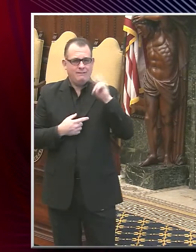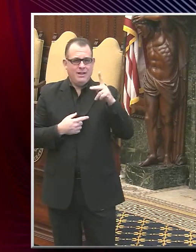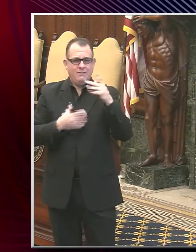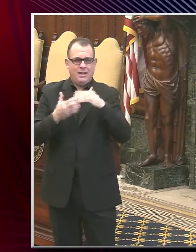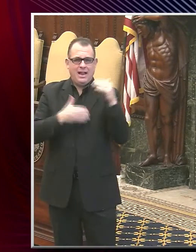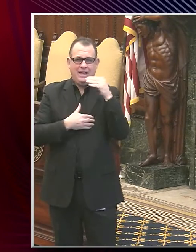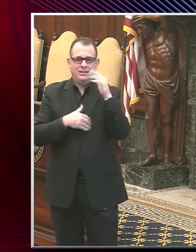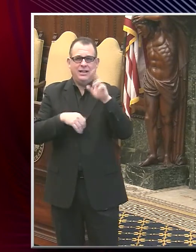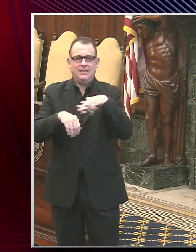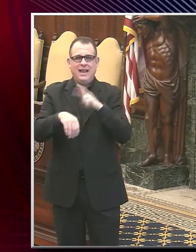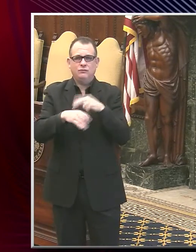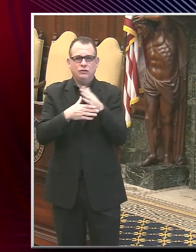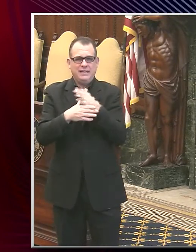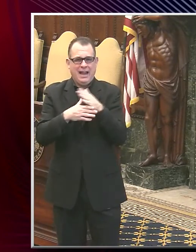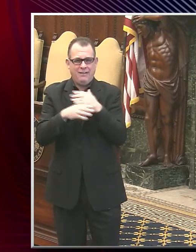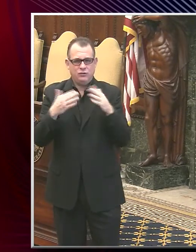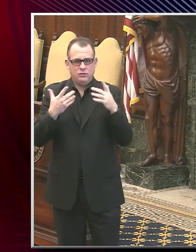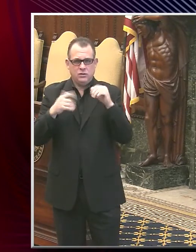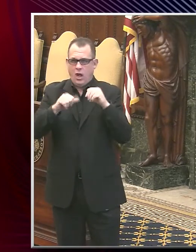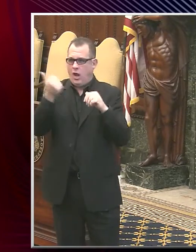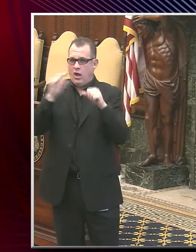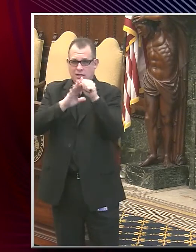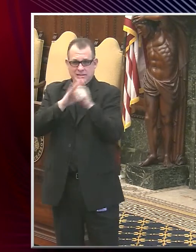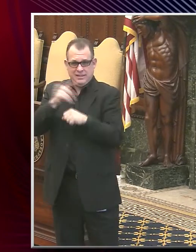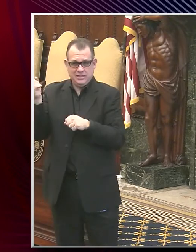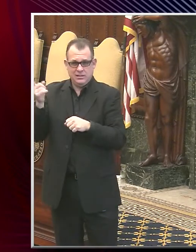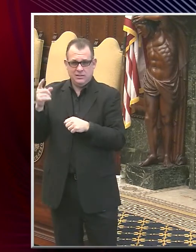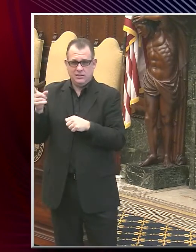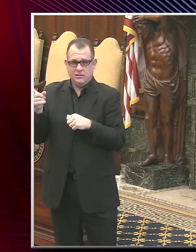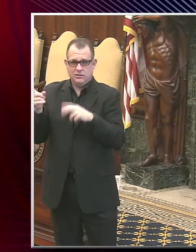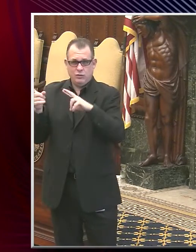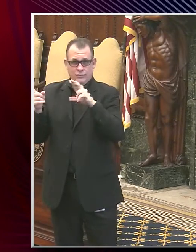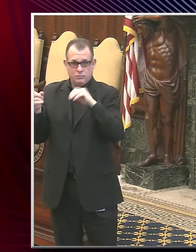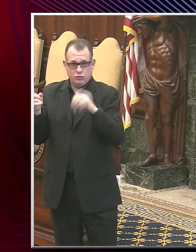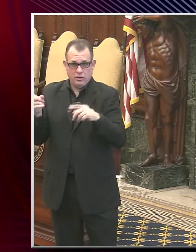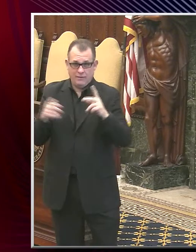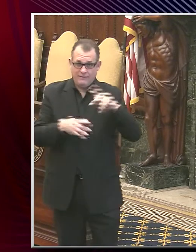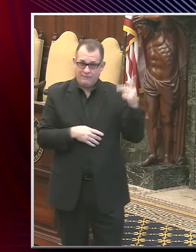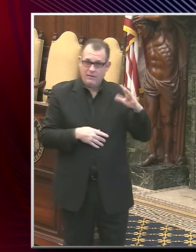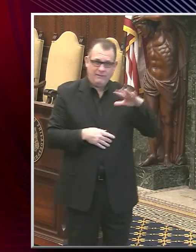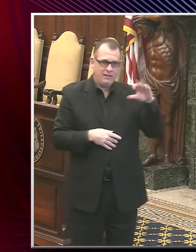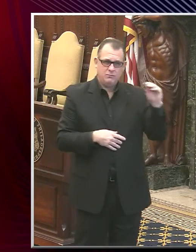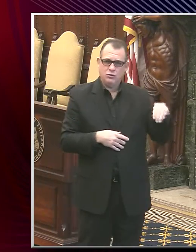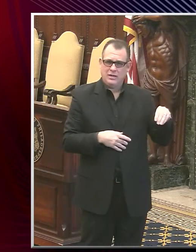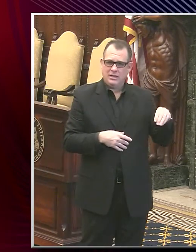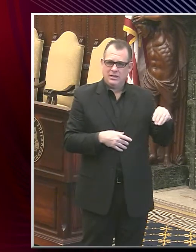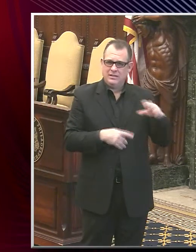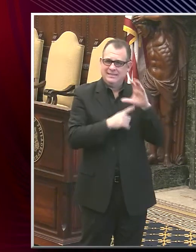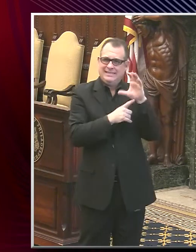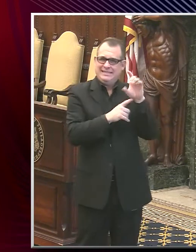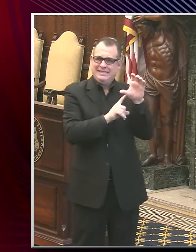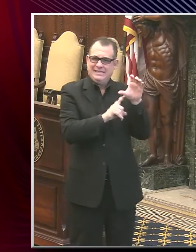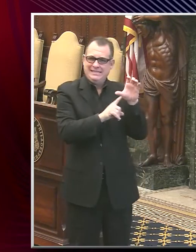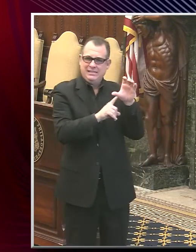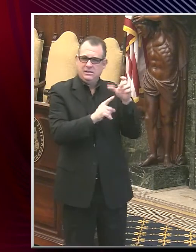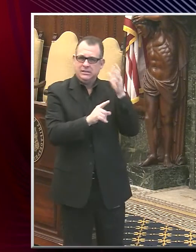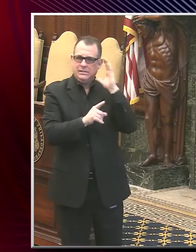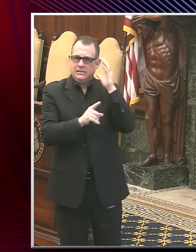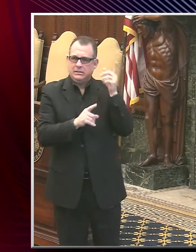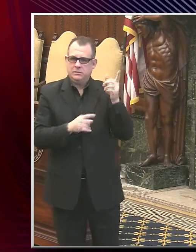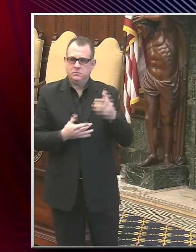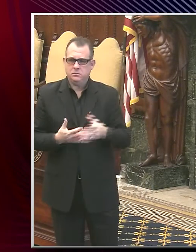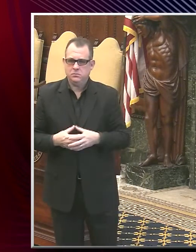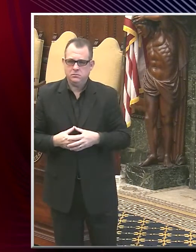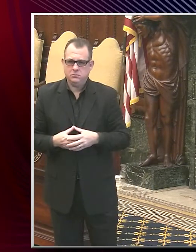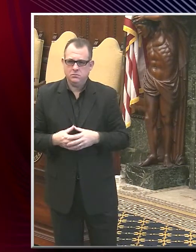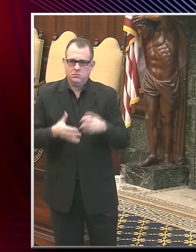Philadelphia being ahead of the national average and looking at how the state's numbers are about 33%. The CDC seemed critical of